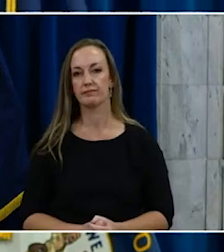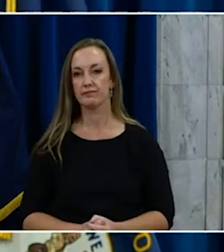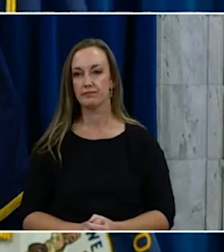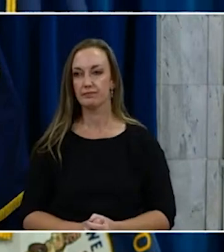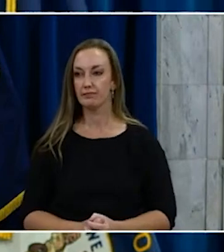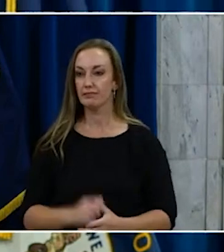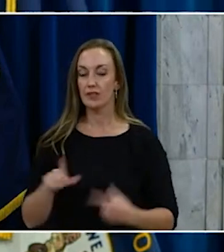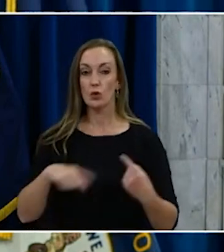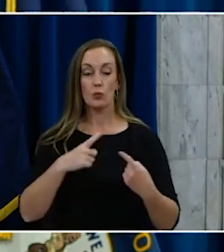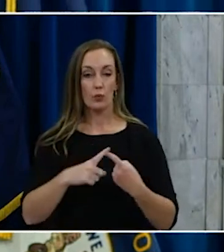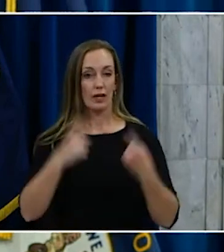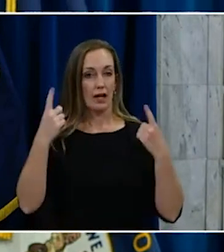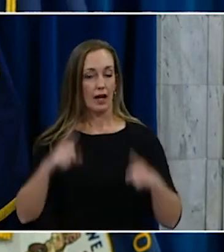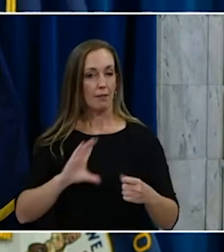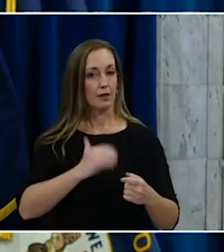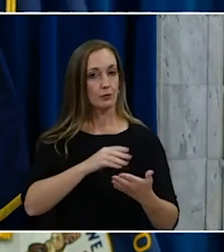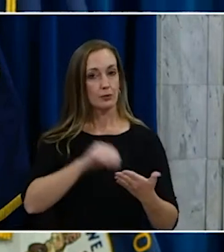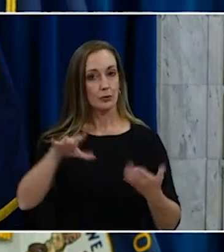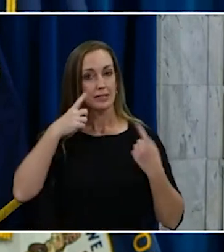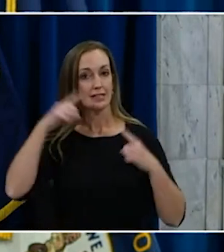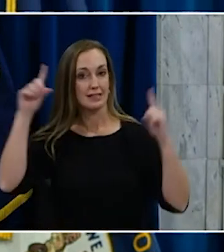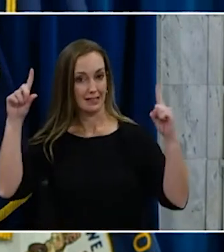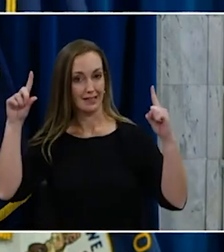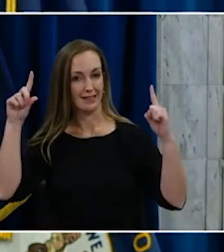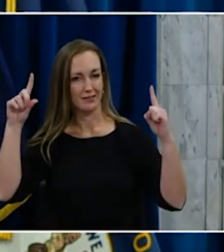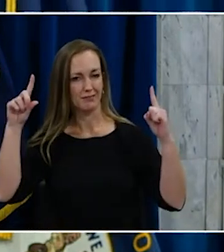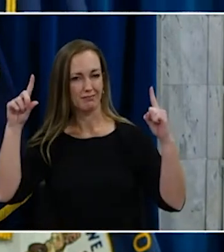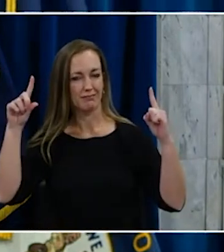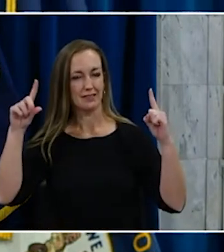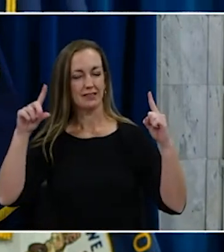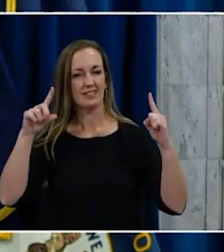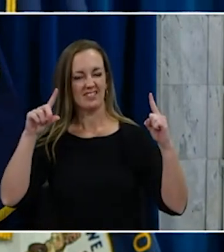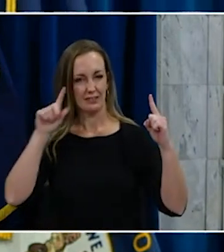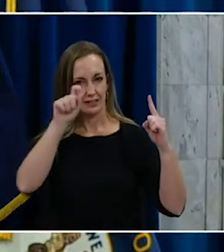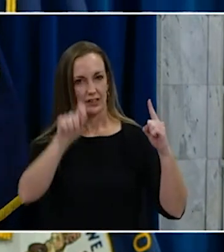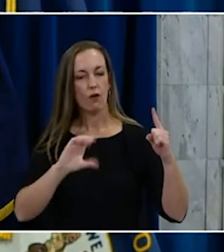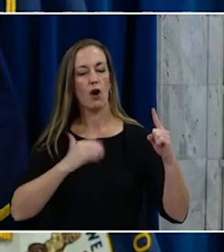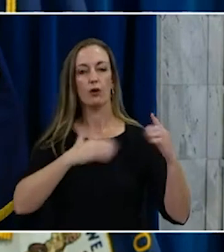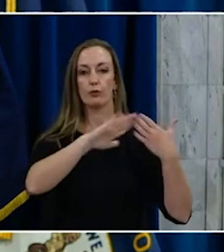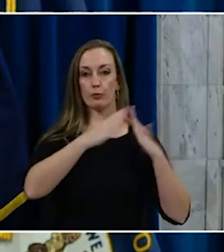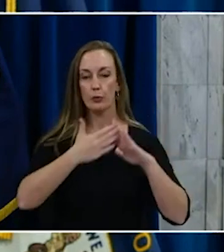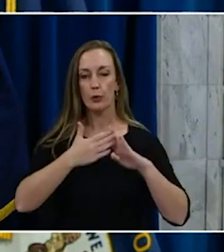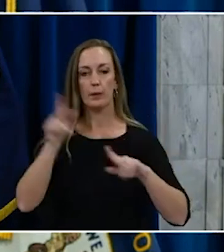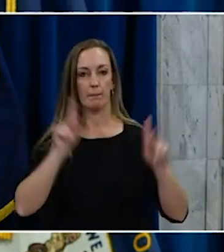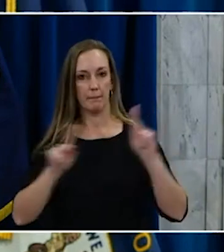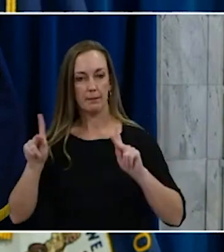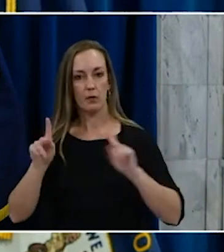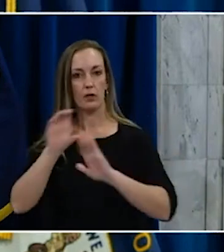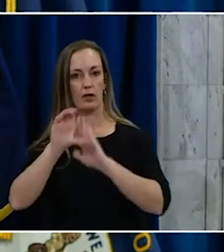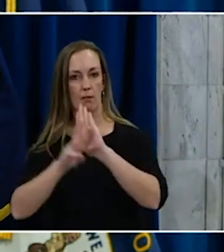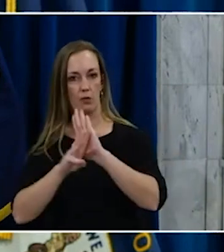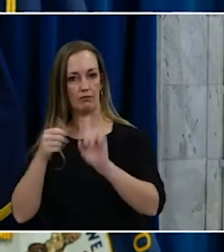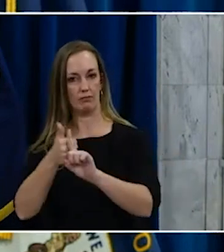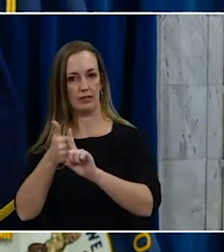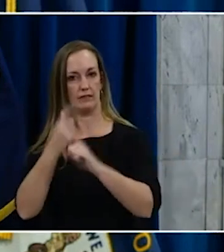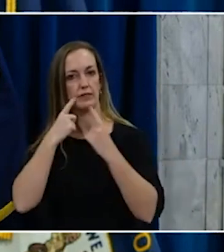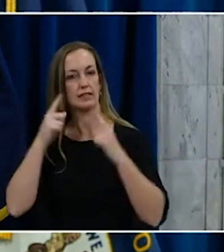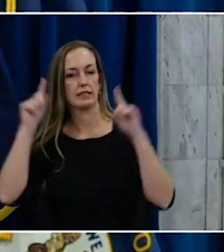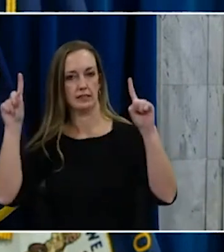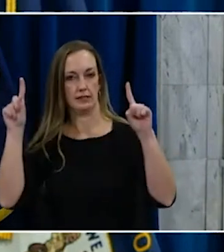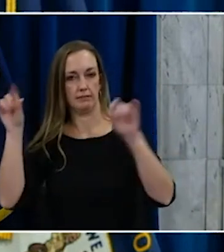When our students succeed, after all, our communities, our people, our Commonwealth